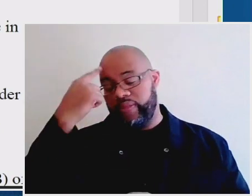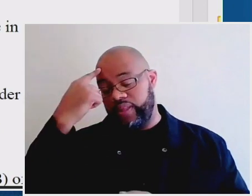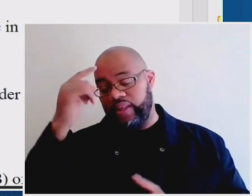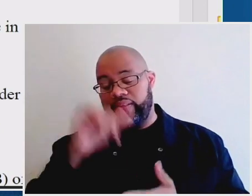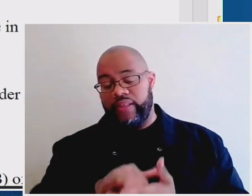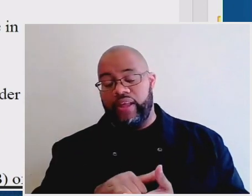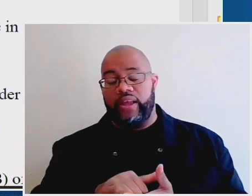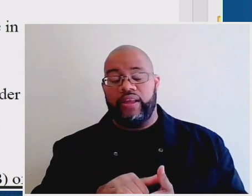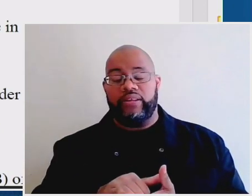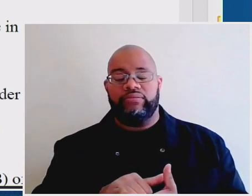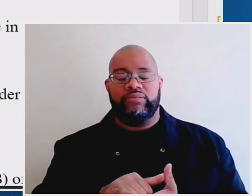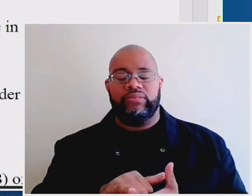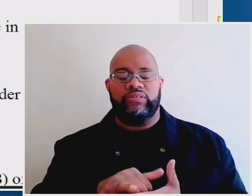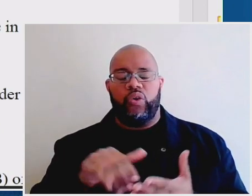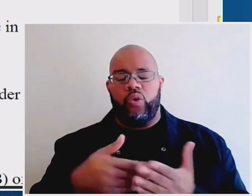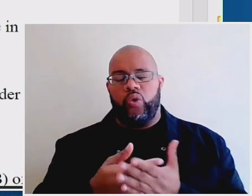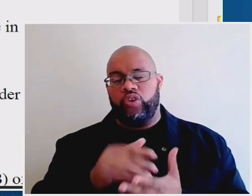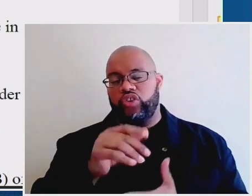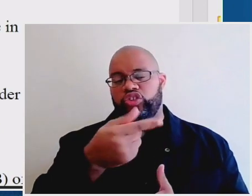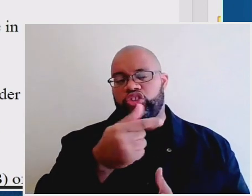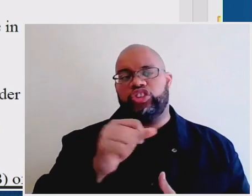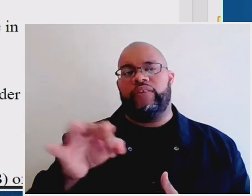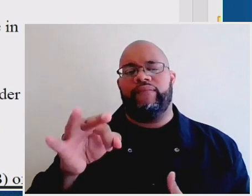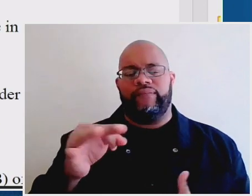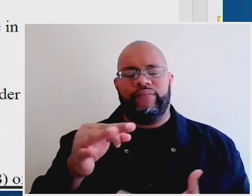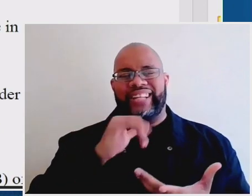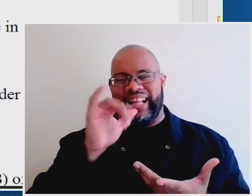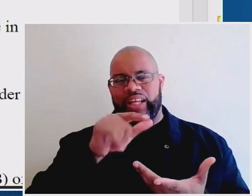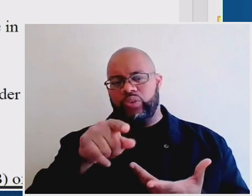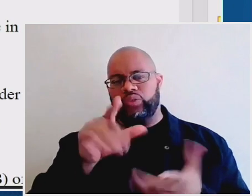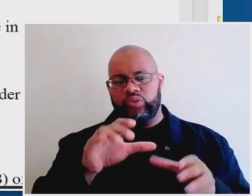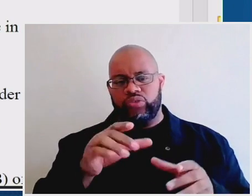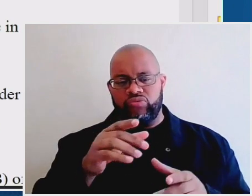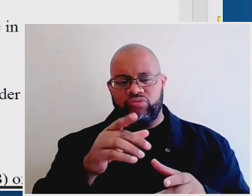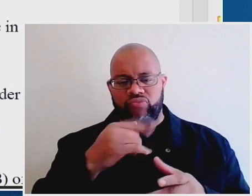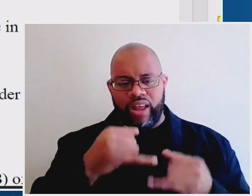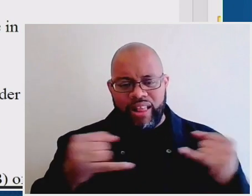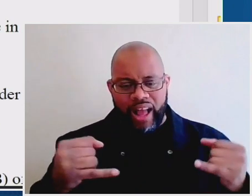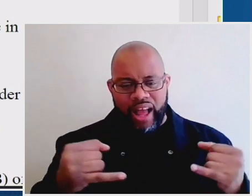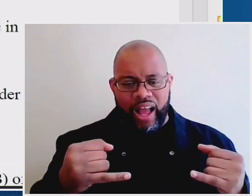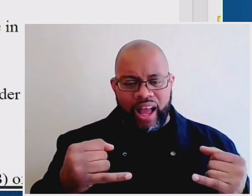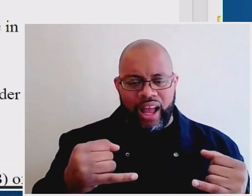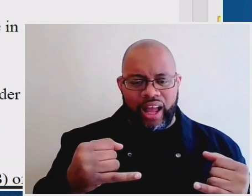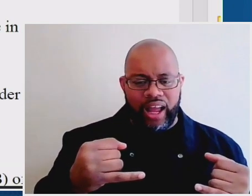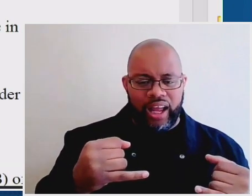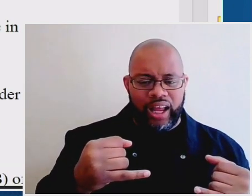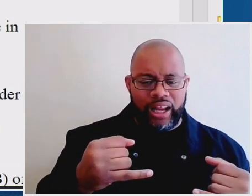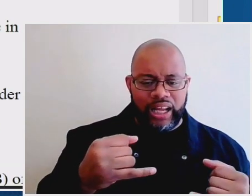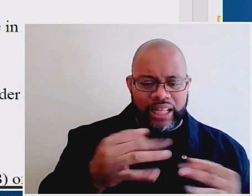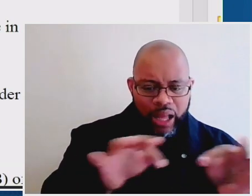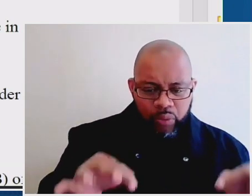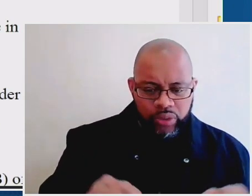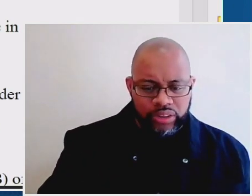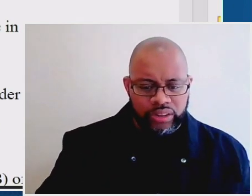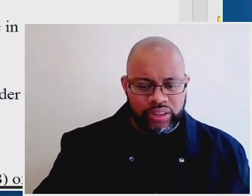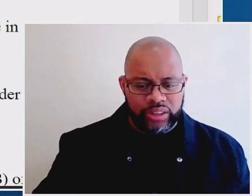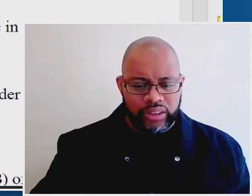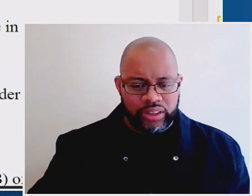it sounds like, Jeff, correct me if I'm wrong, it sounds like you all were doing the red lines off of the reg language, versus as opposed to say, oh yeah, okay, yeah.